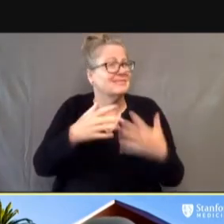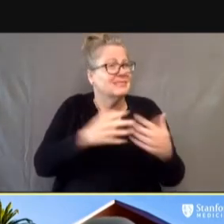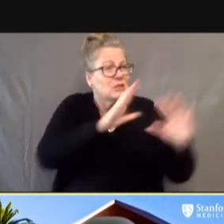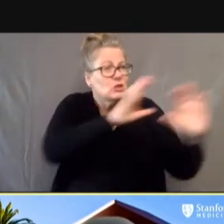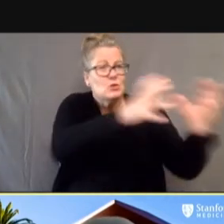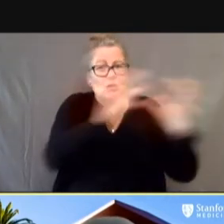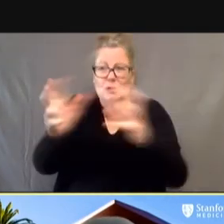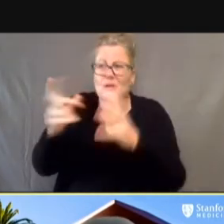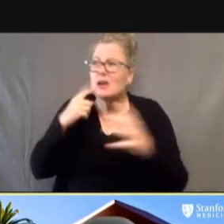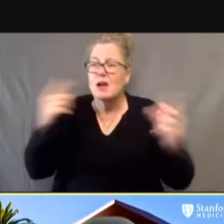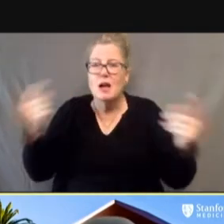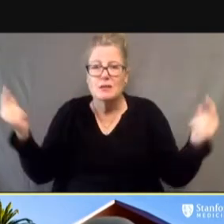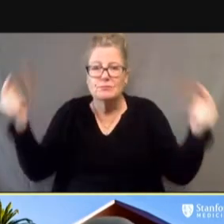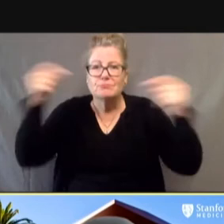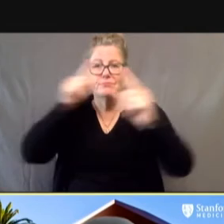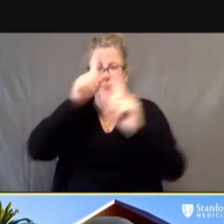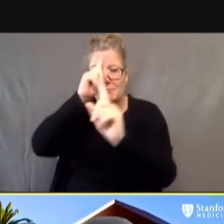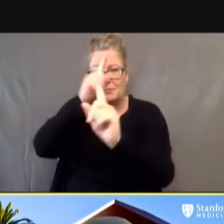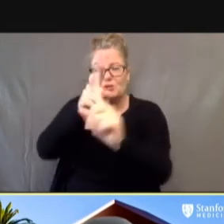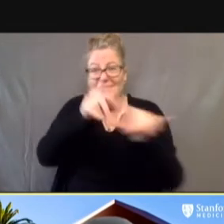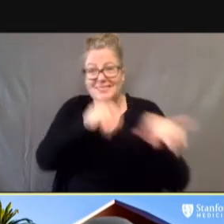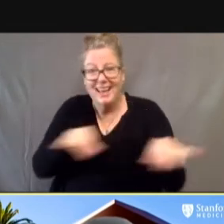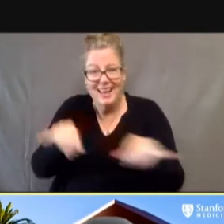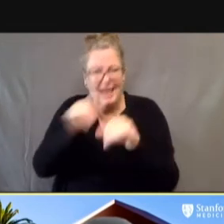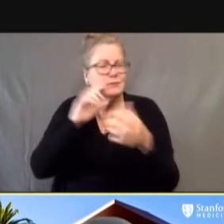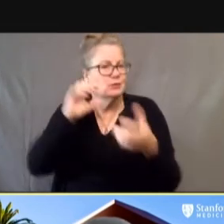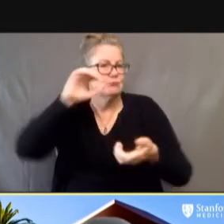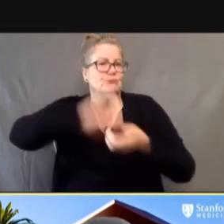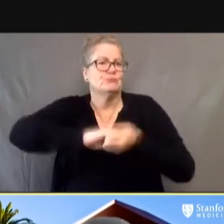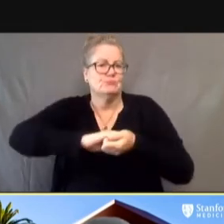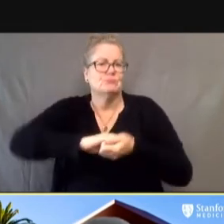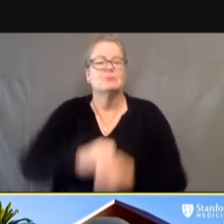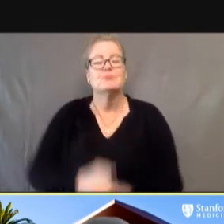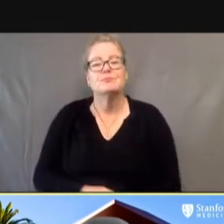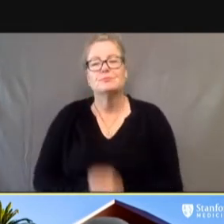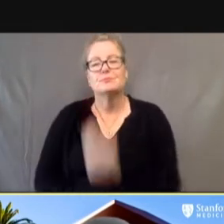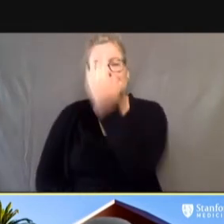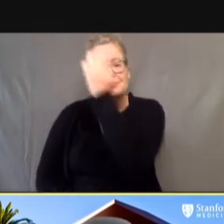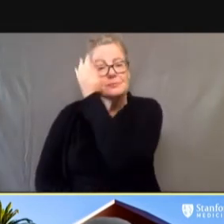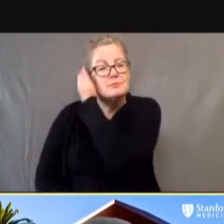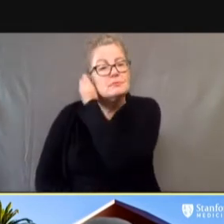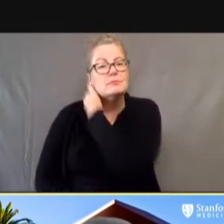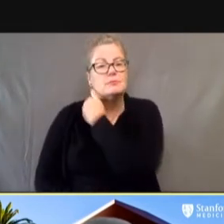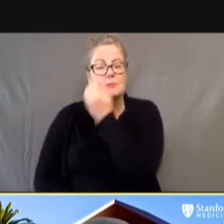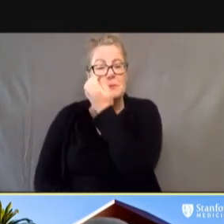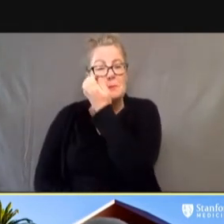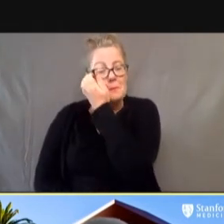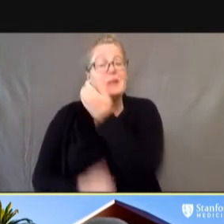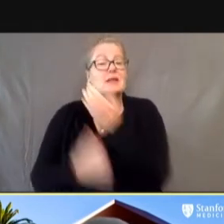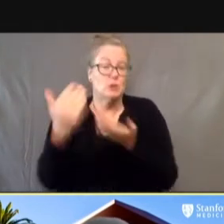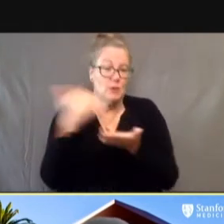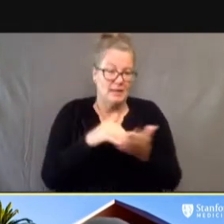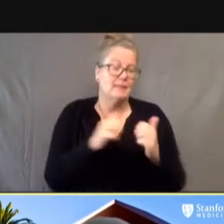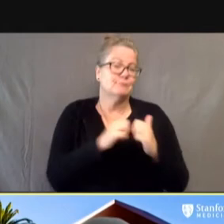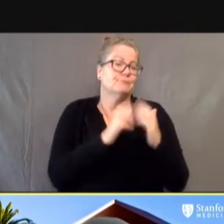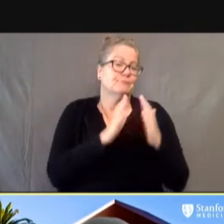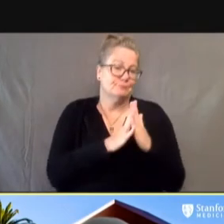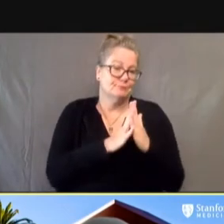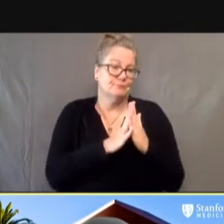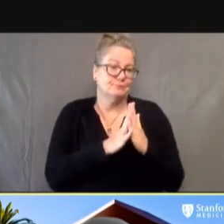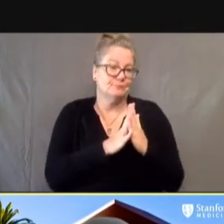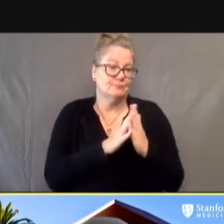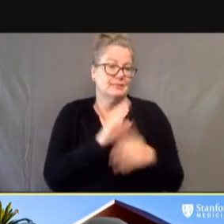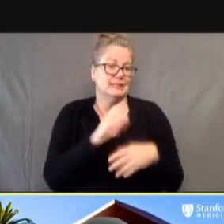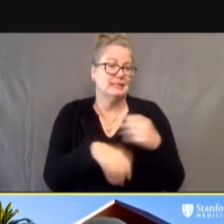way we've done that within Stanford MSDCI and beyond, we were founded in the spring of 2018 and